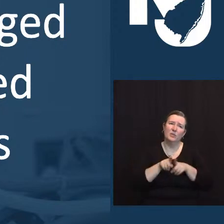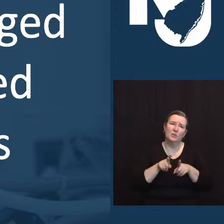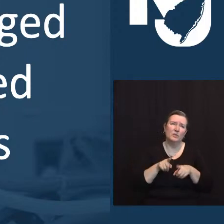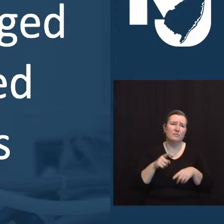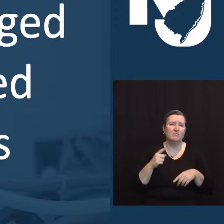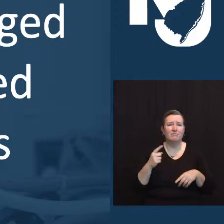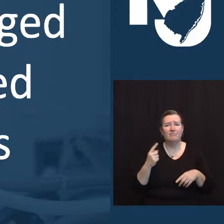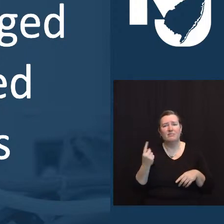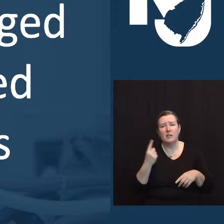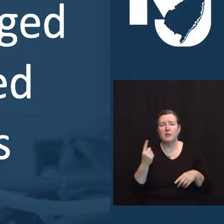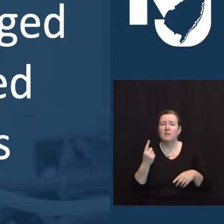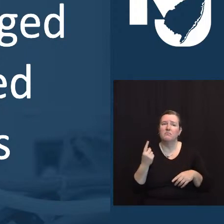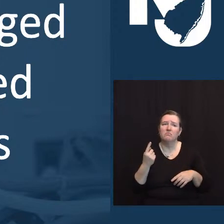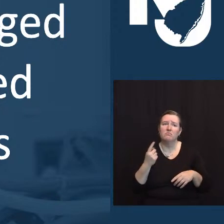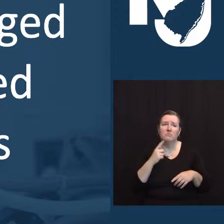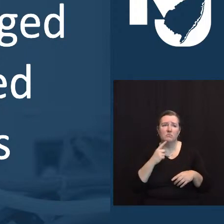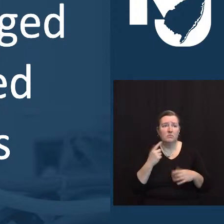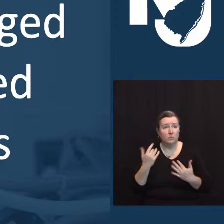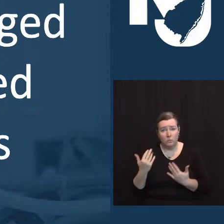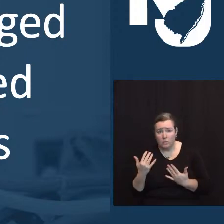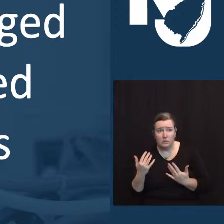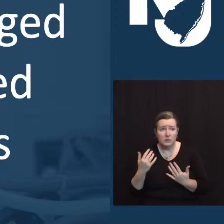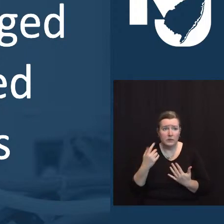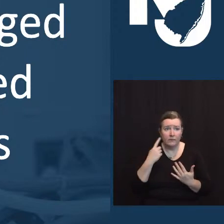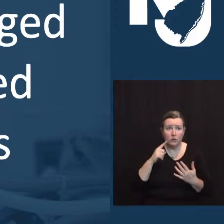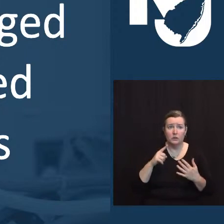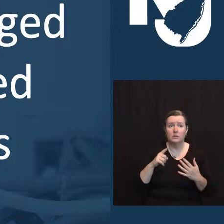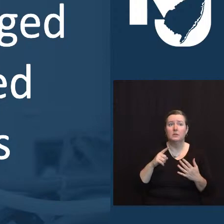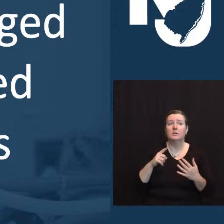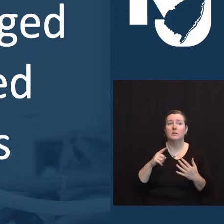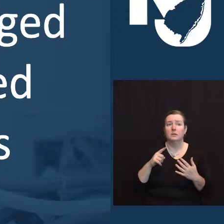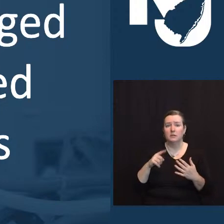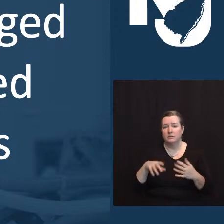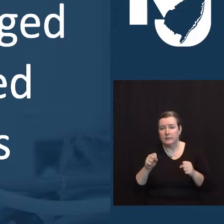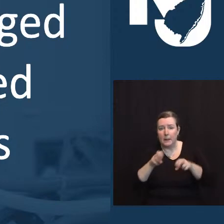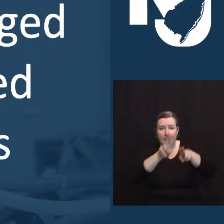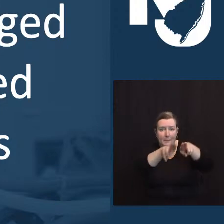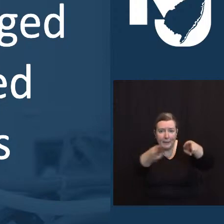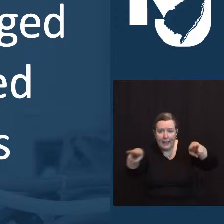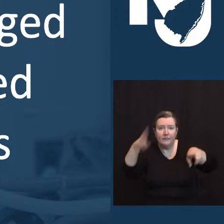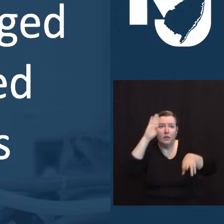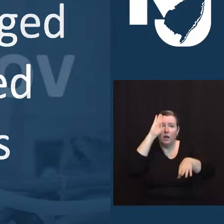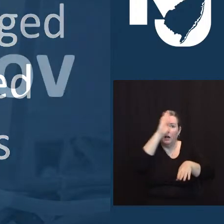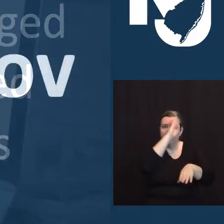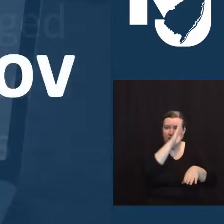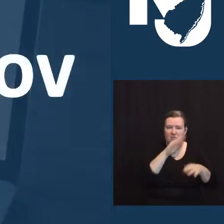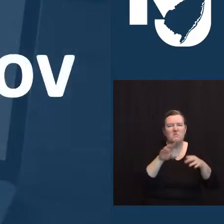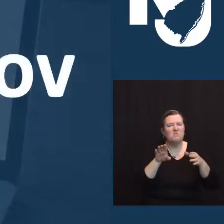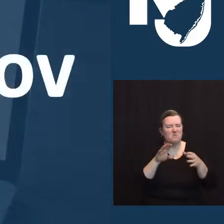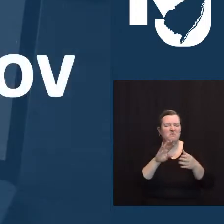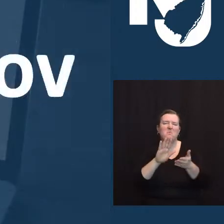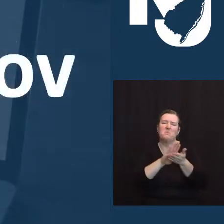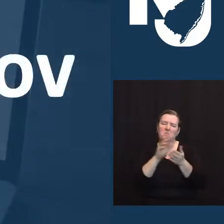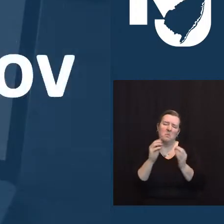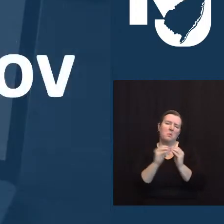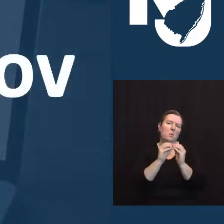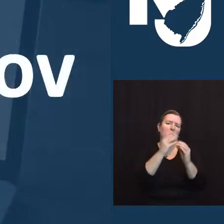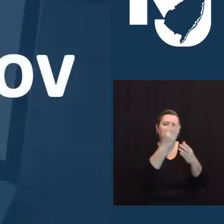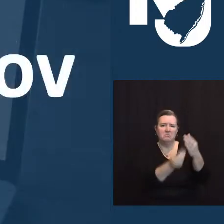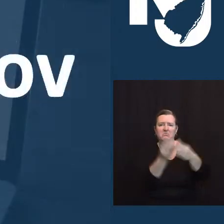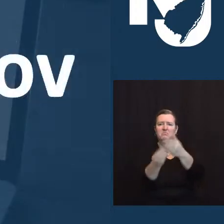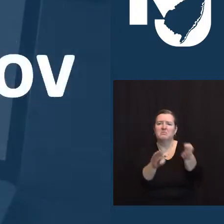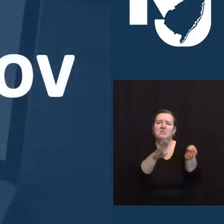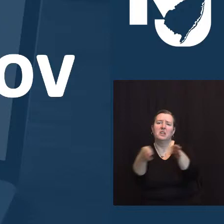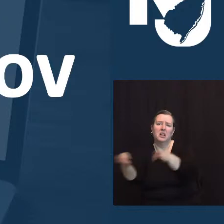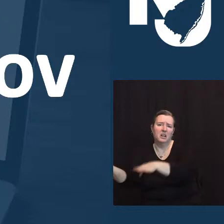hospital bed, and there are more, sadly, who are dying. And there are still others, we also know,